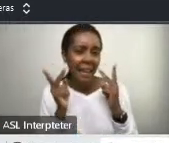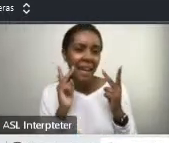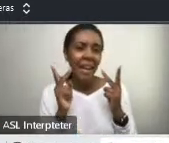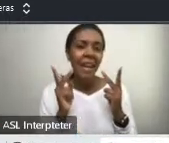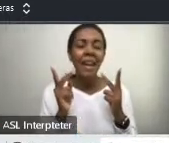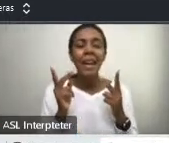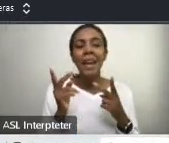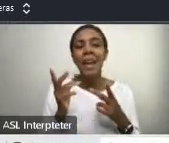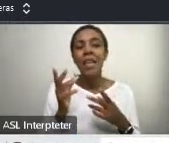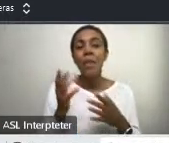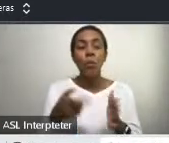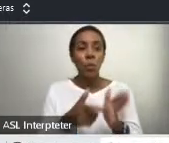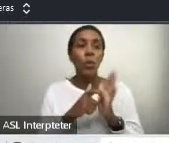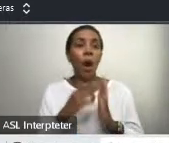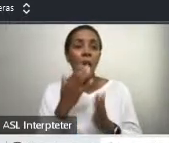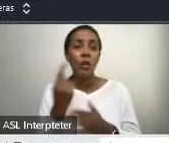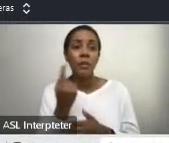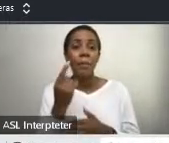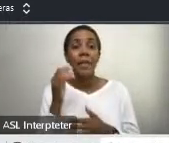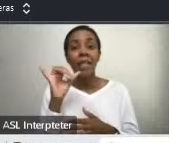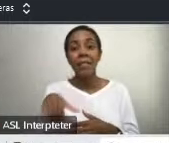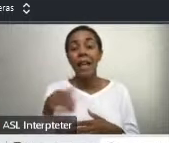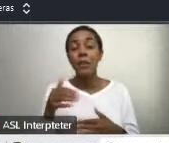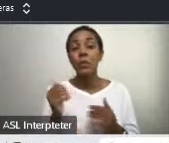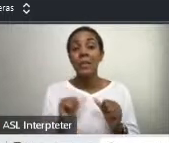that will require something like that to go forward.